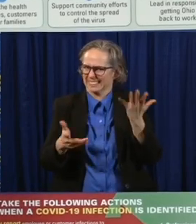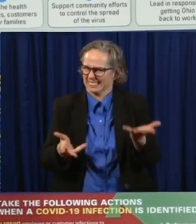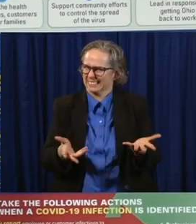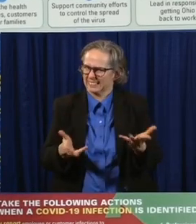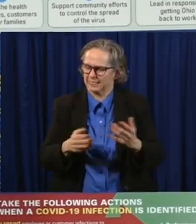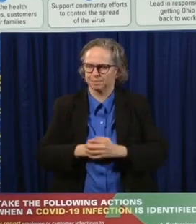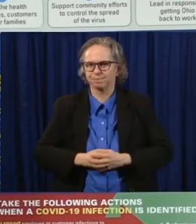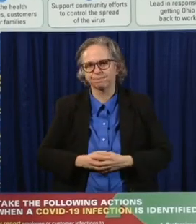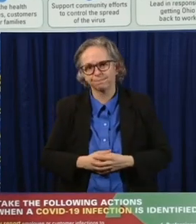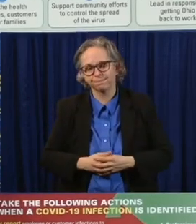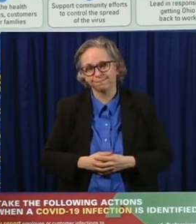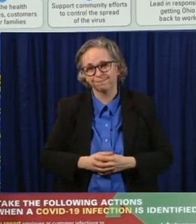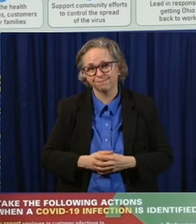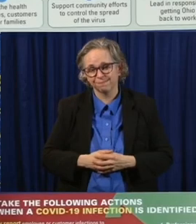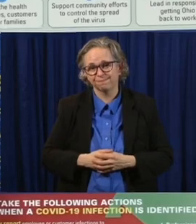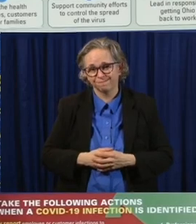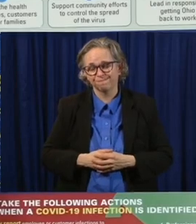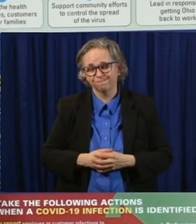Let me add